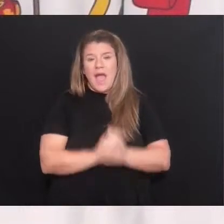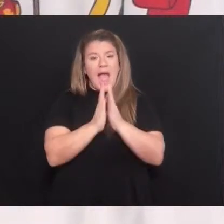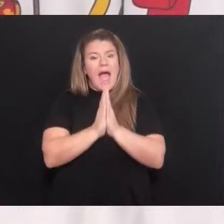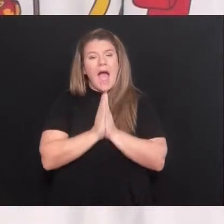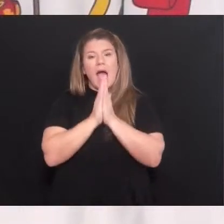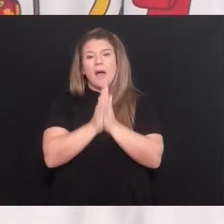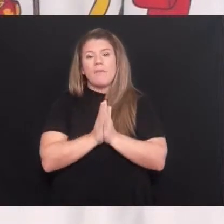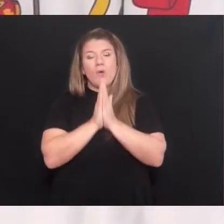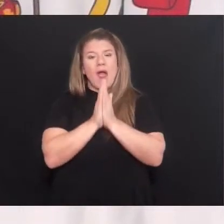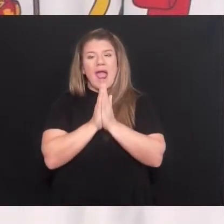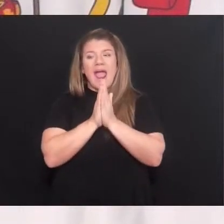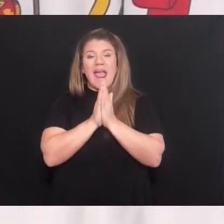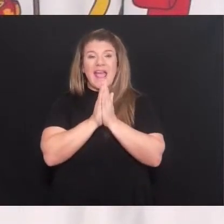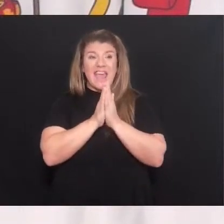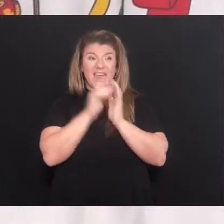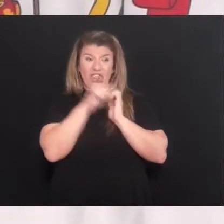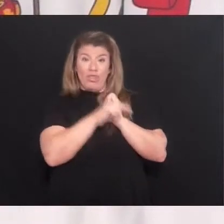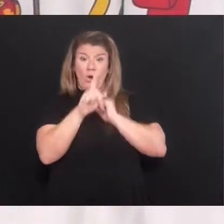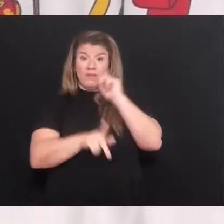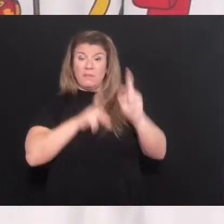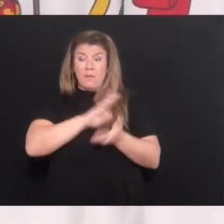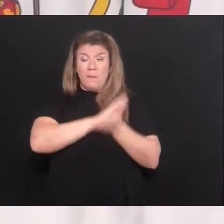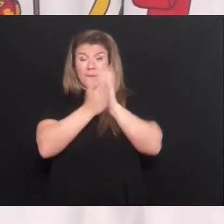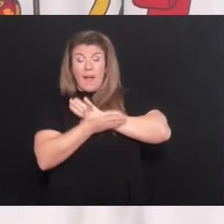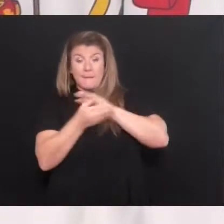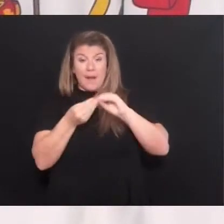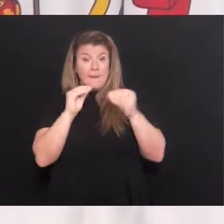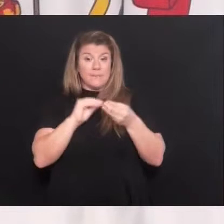way that these people won't become a number.